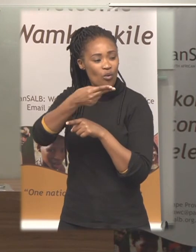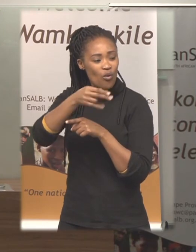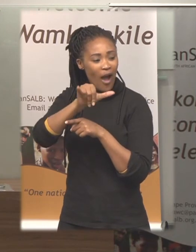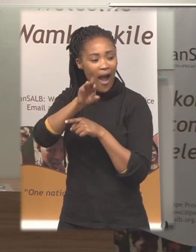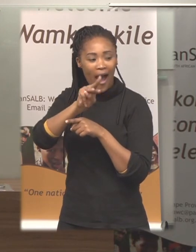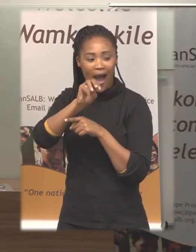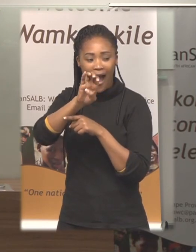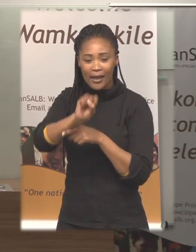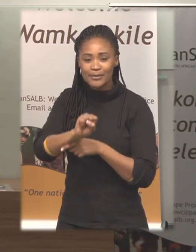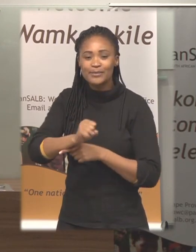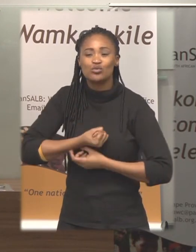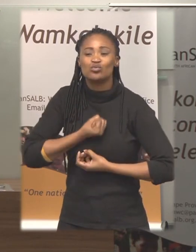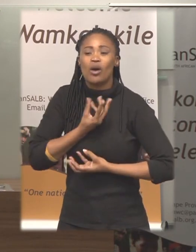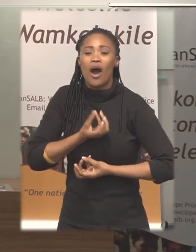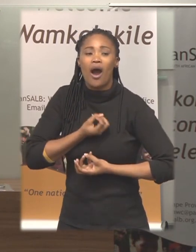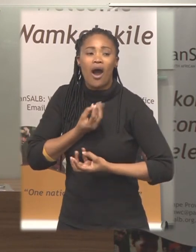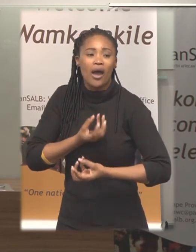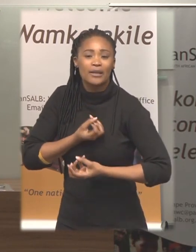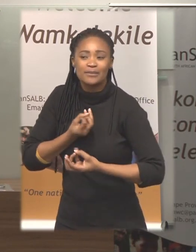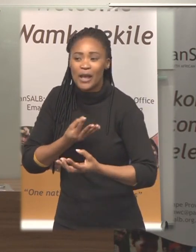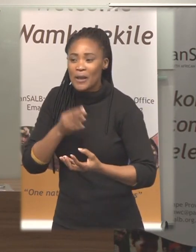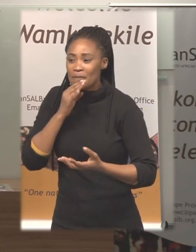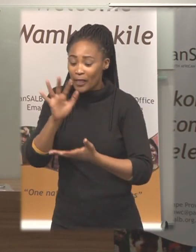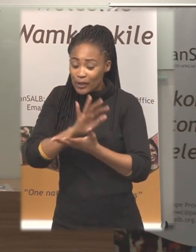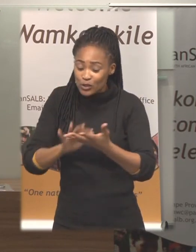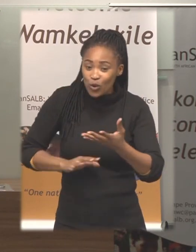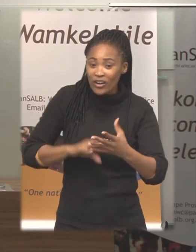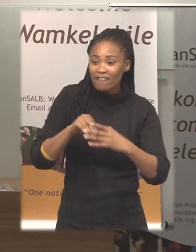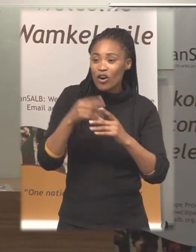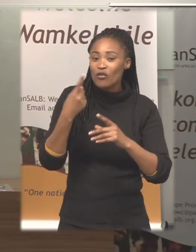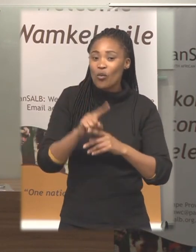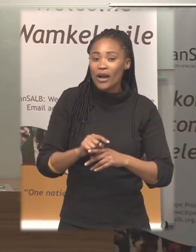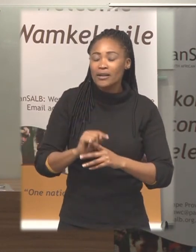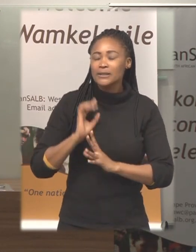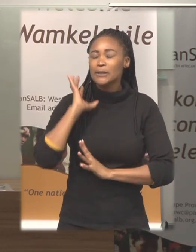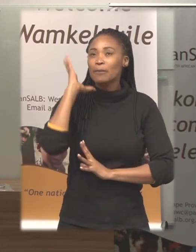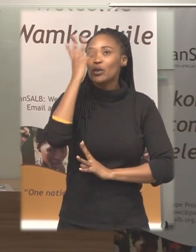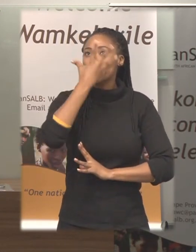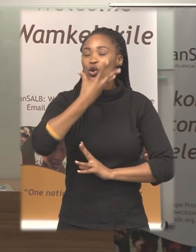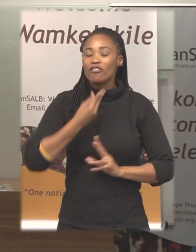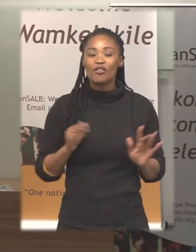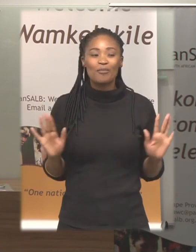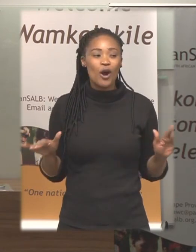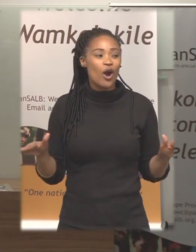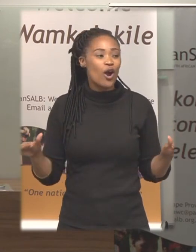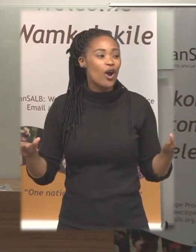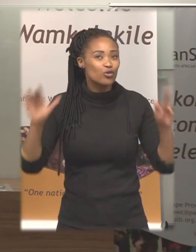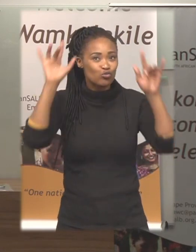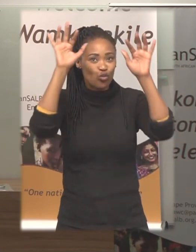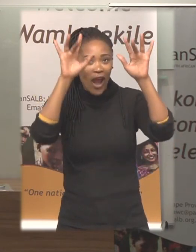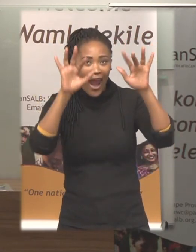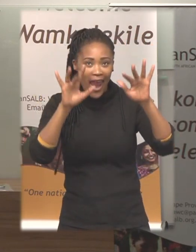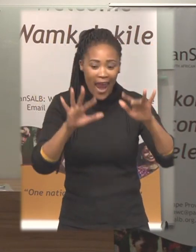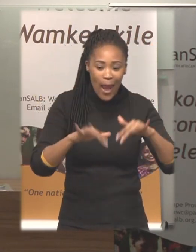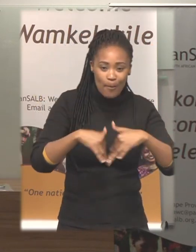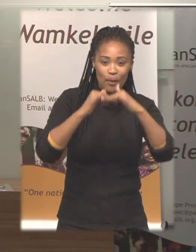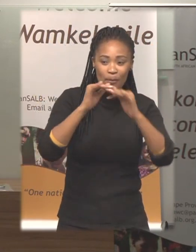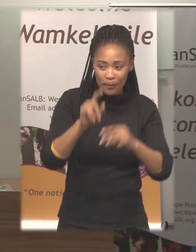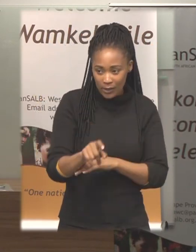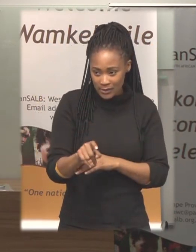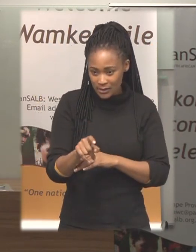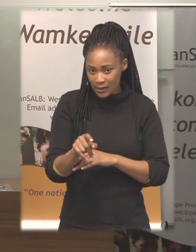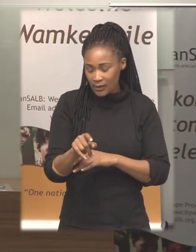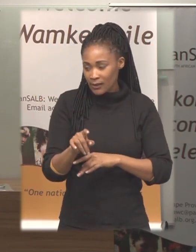the story. And the story was about a beautiful bird and about bringing rain. So that's a bit of the context. But even